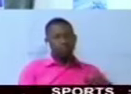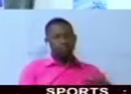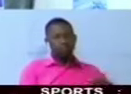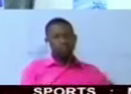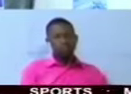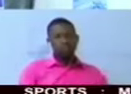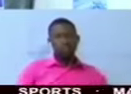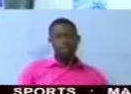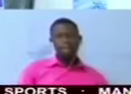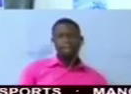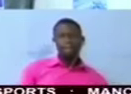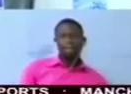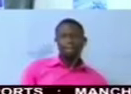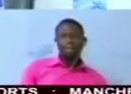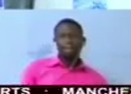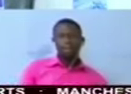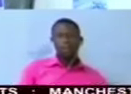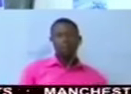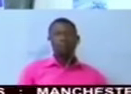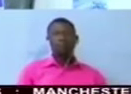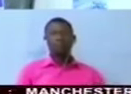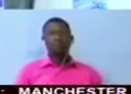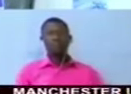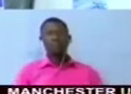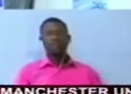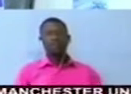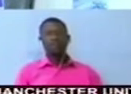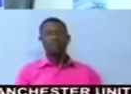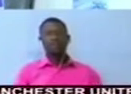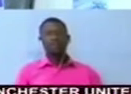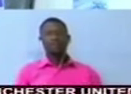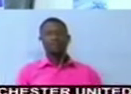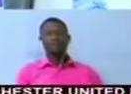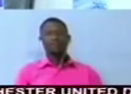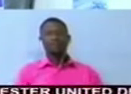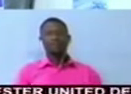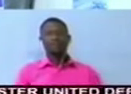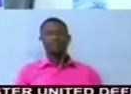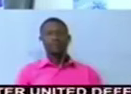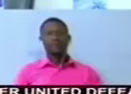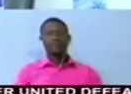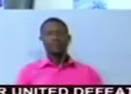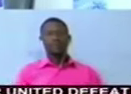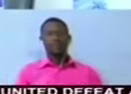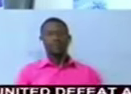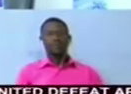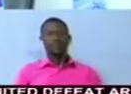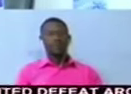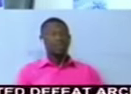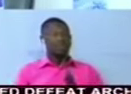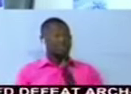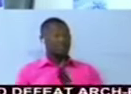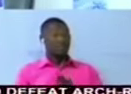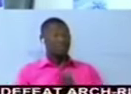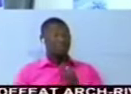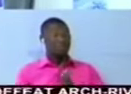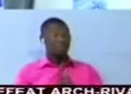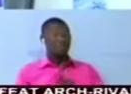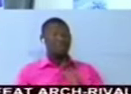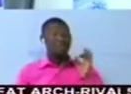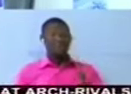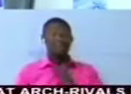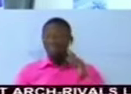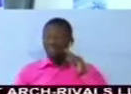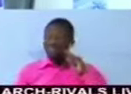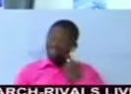mo la war nga def ko tuuma gi fekka la ci waaw joxon na ma gatché gu reuy I was really disgraced. Jox man naxar bu reey